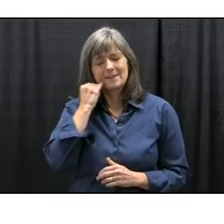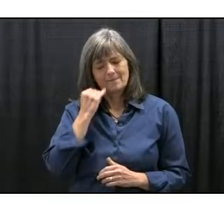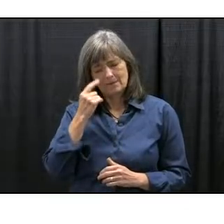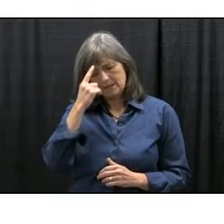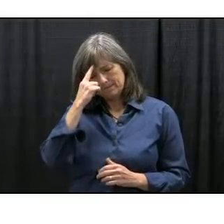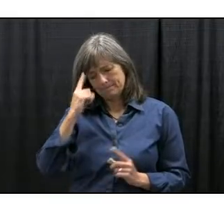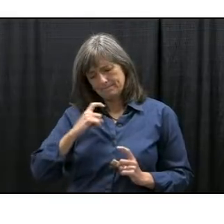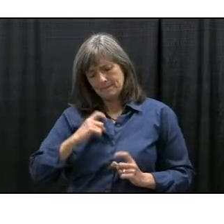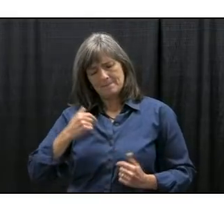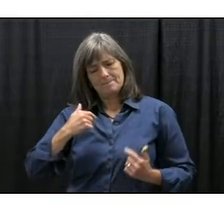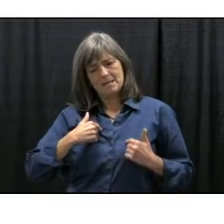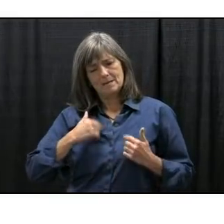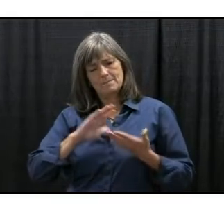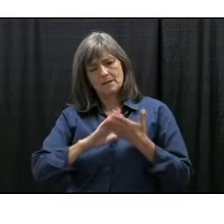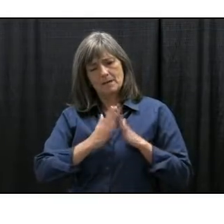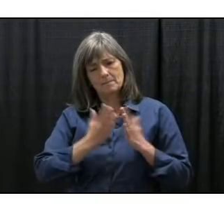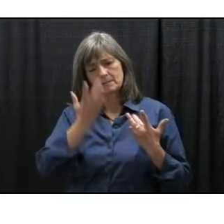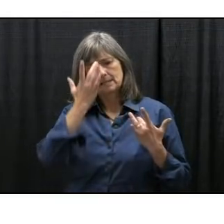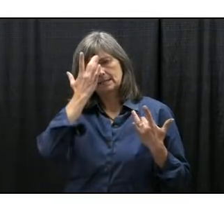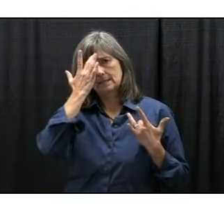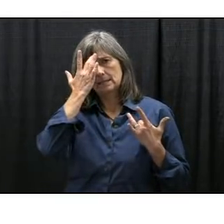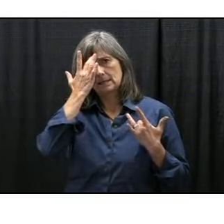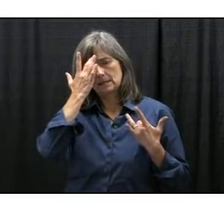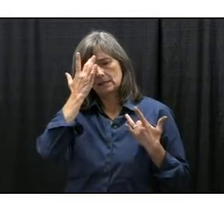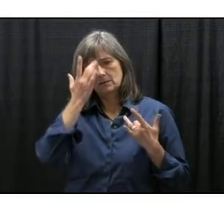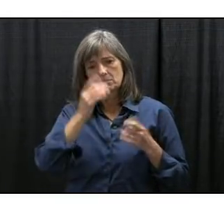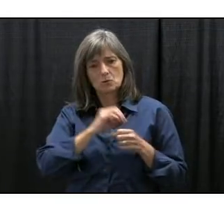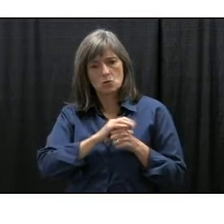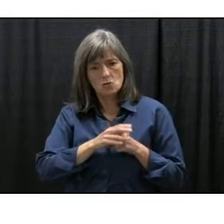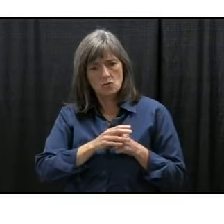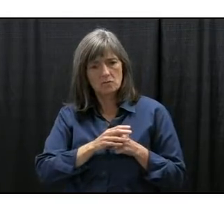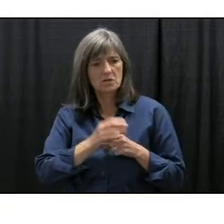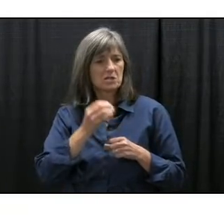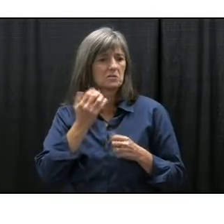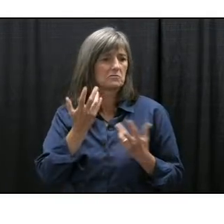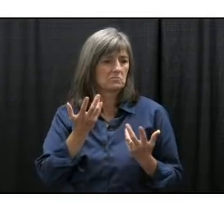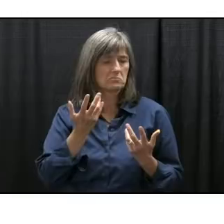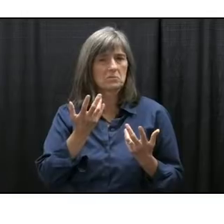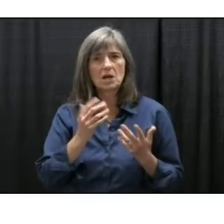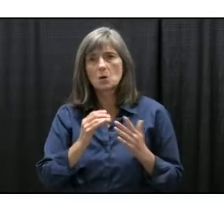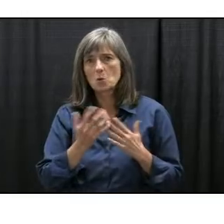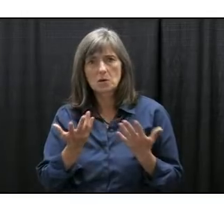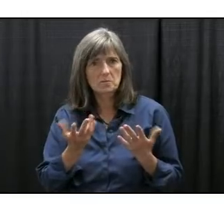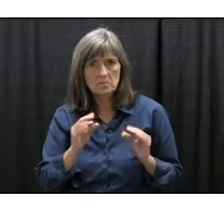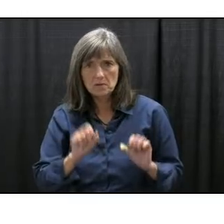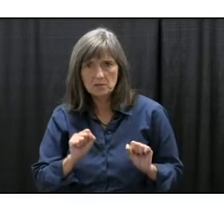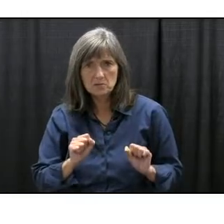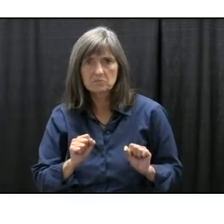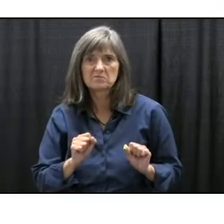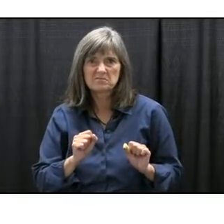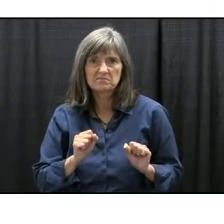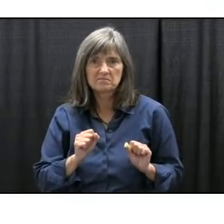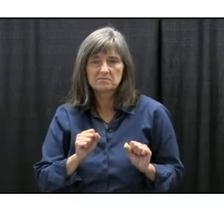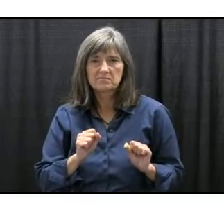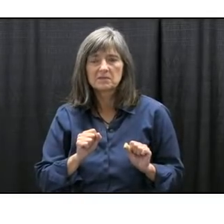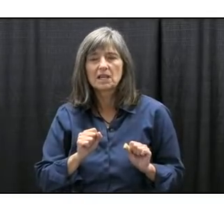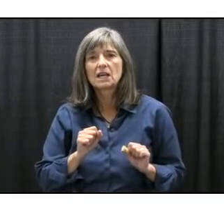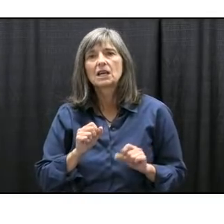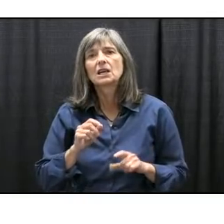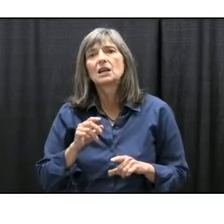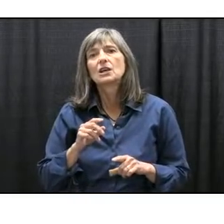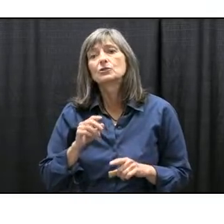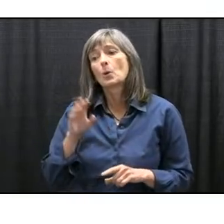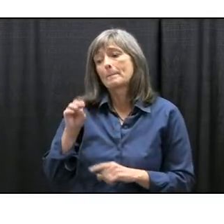getting an infection from, for instance, an infected traveler? Well, this is the question that was asked by Professor Amy Herford